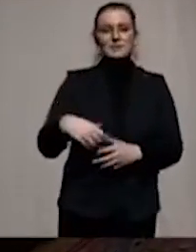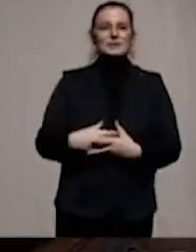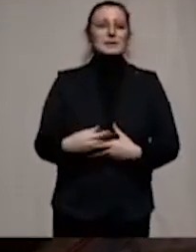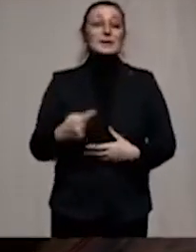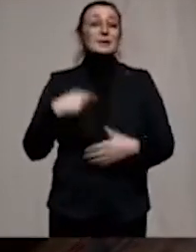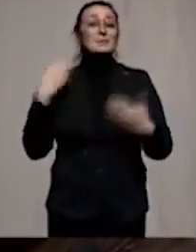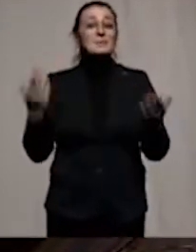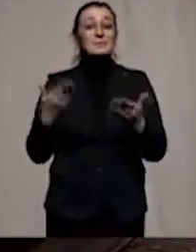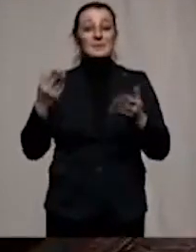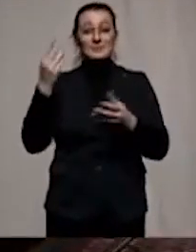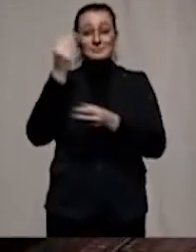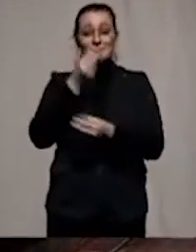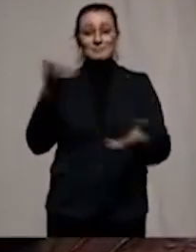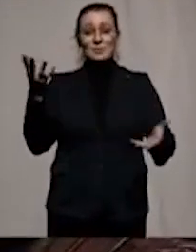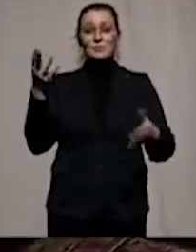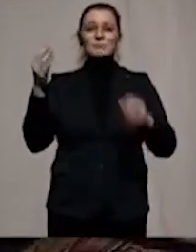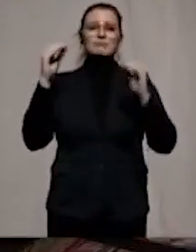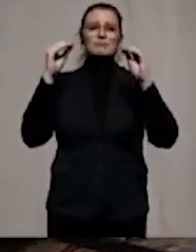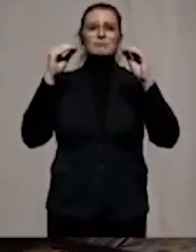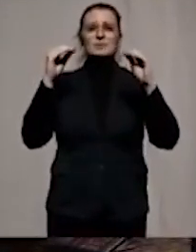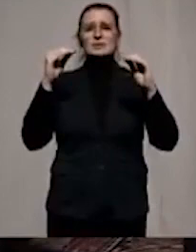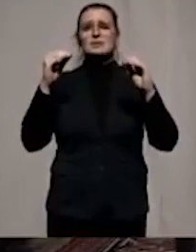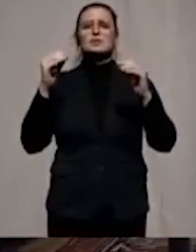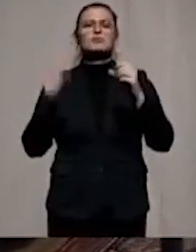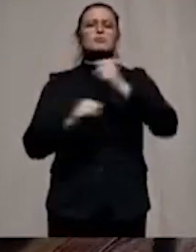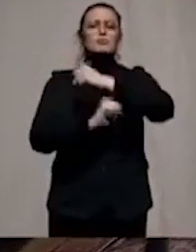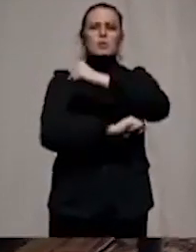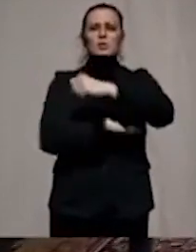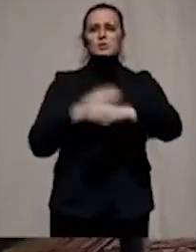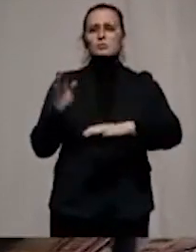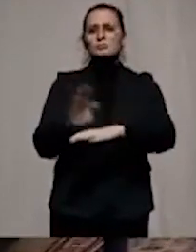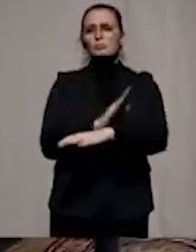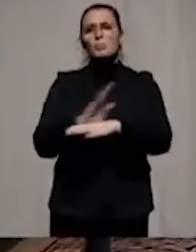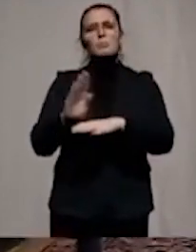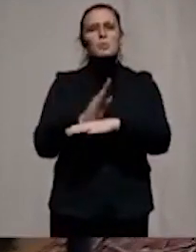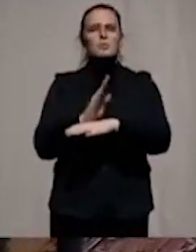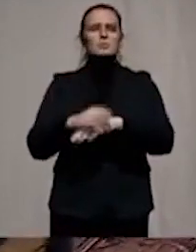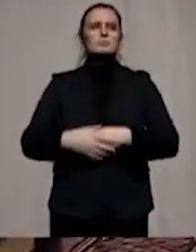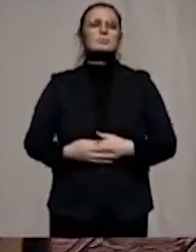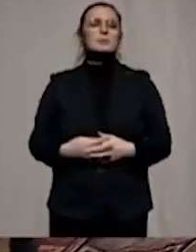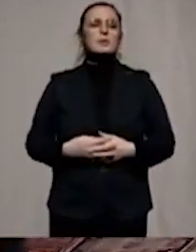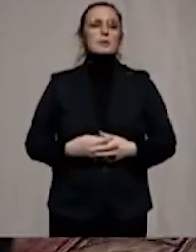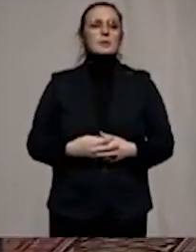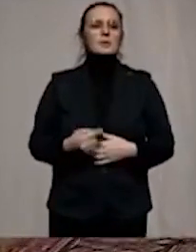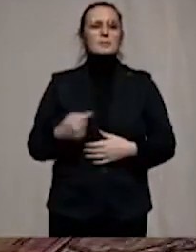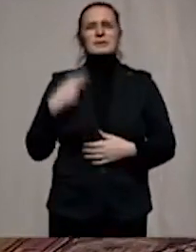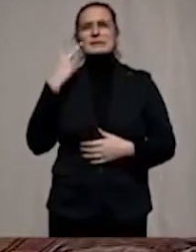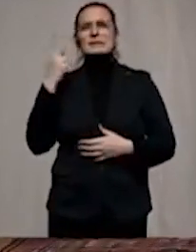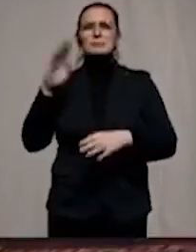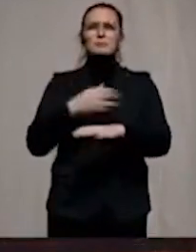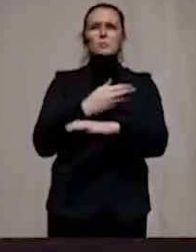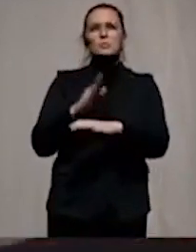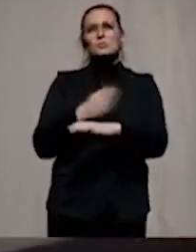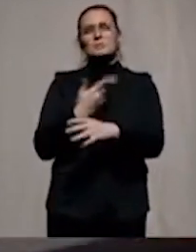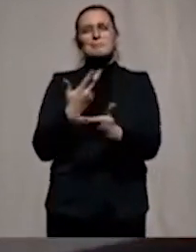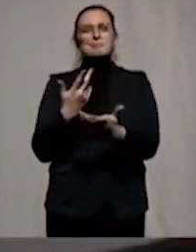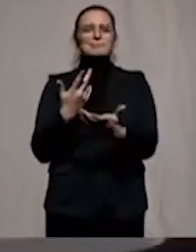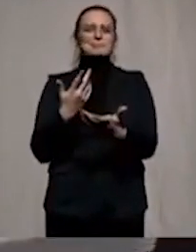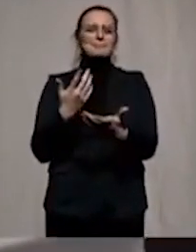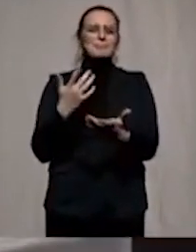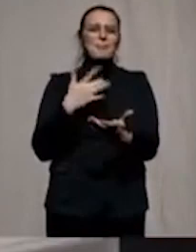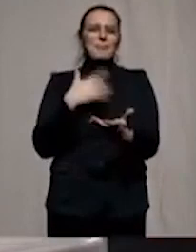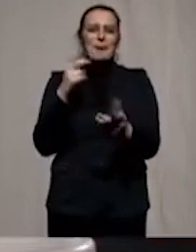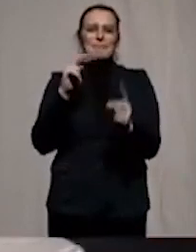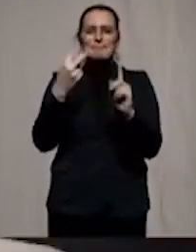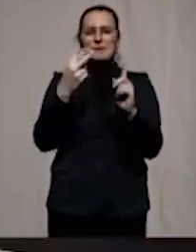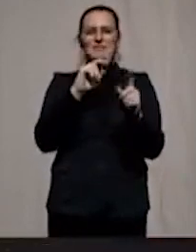teach you the structure of song. So I see songwriting in a very, I wouldn't say different way than anybody else. I mean, everybody sees it differently, but